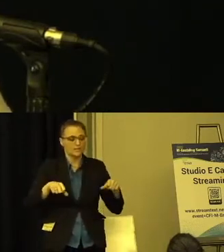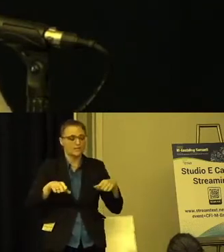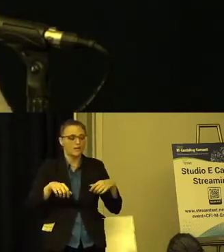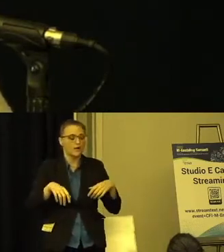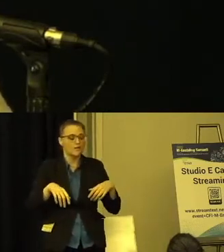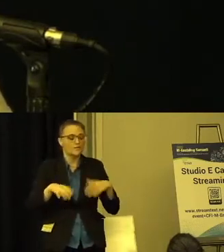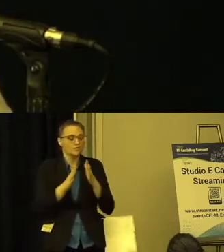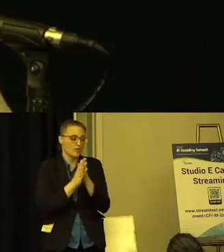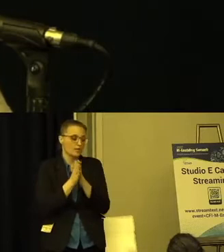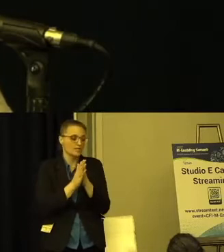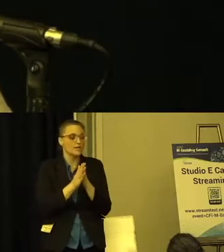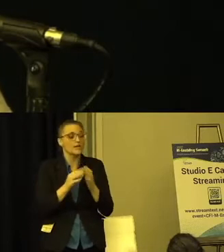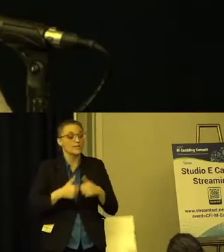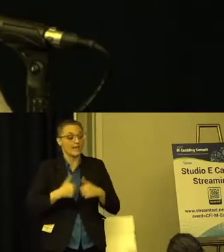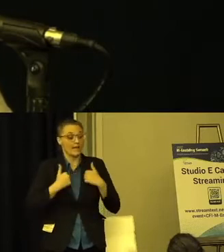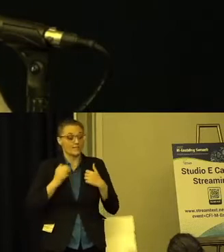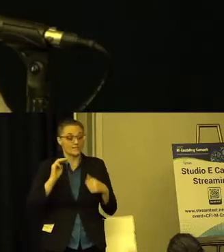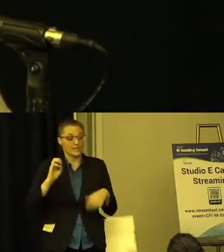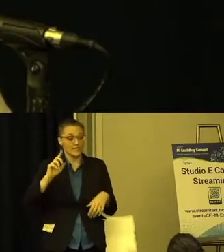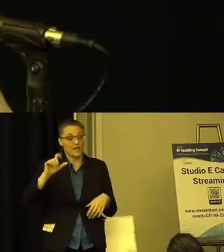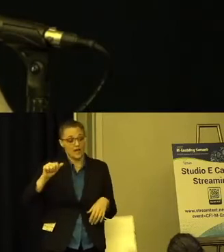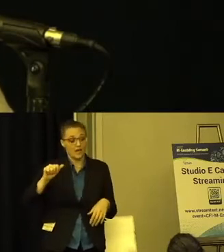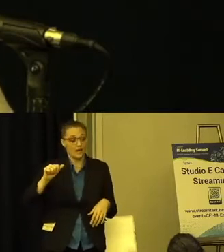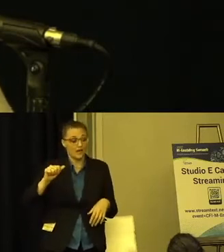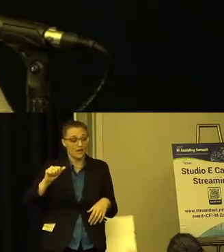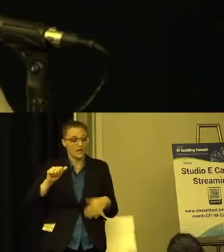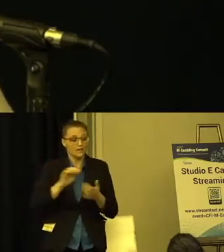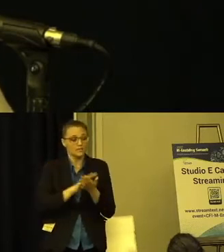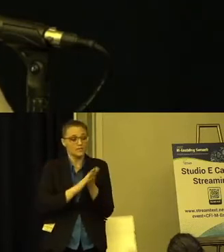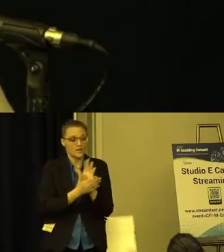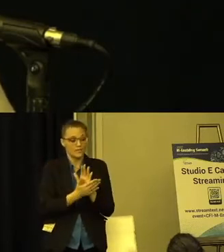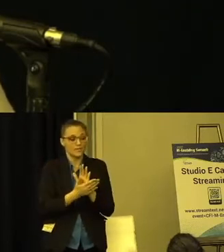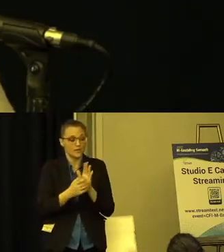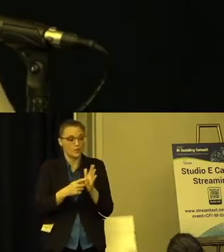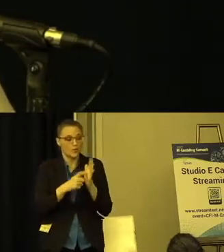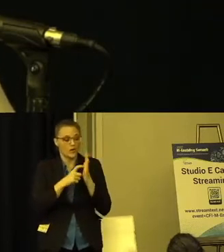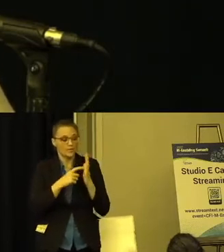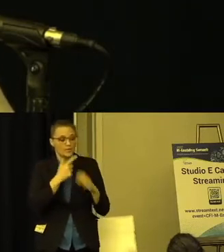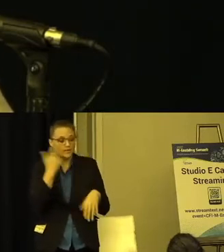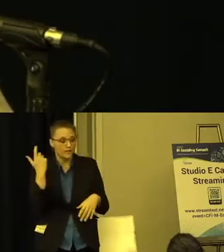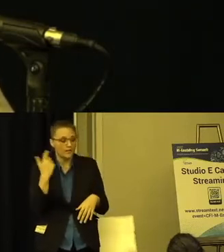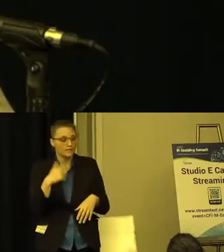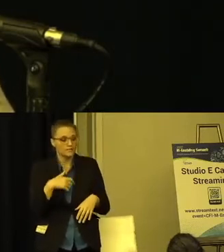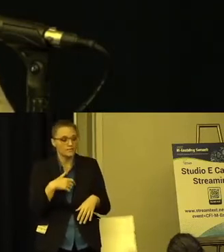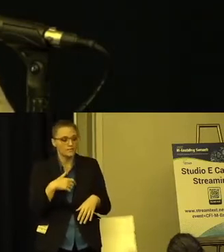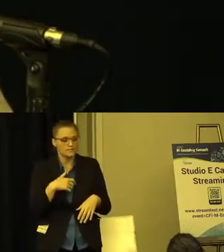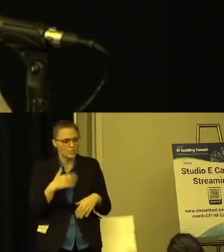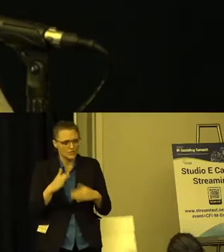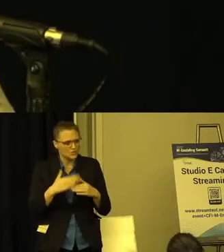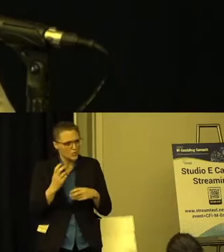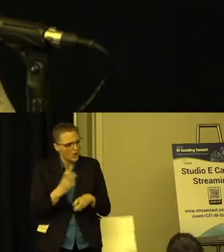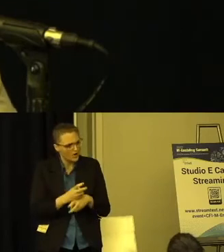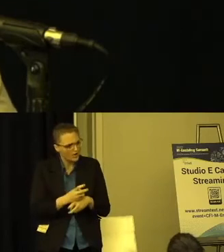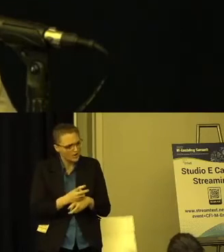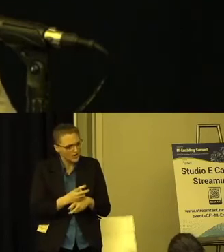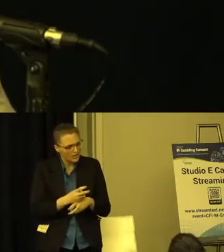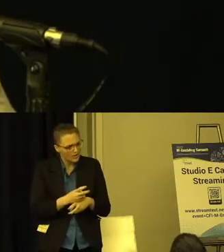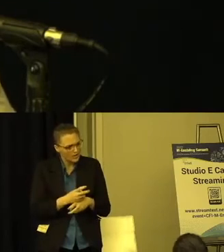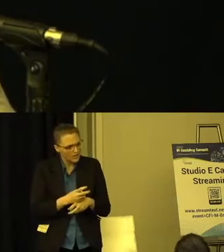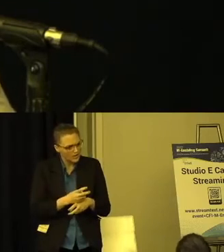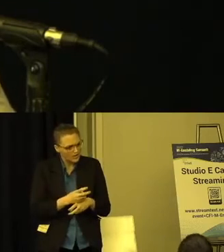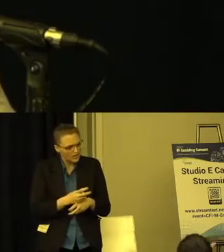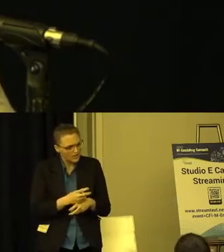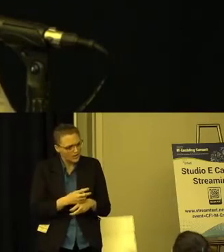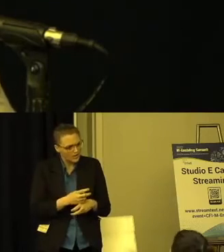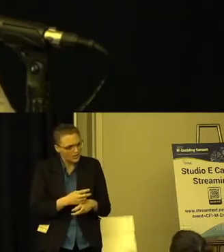is exempt, is removed as a requirement, because I guess it was thought maybe it's too hard or something. So we are starting